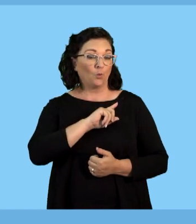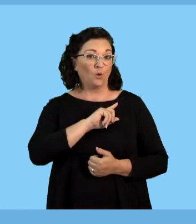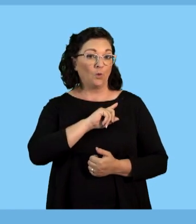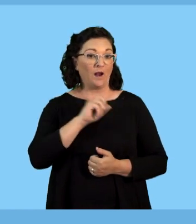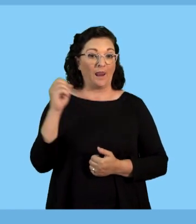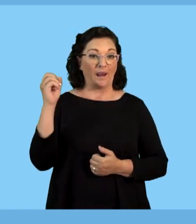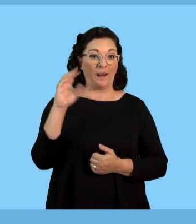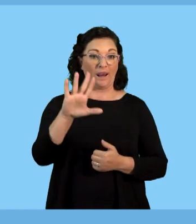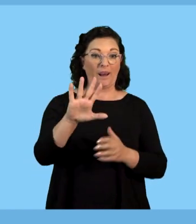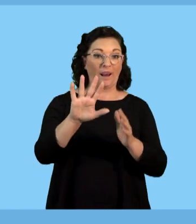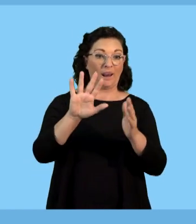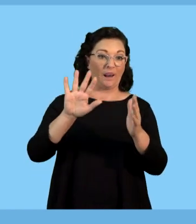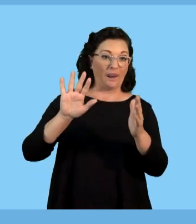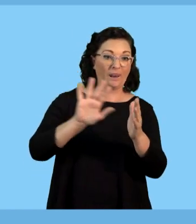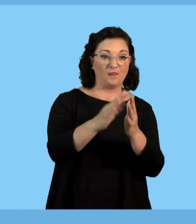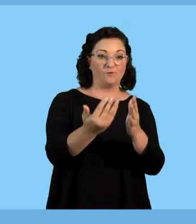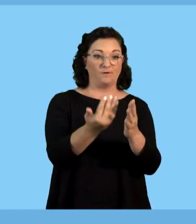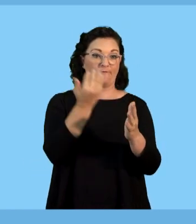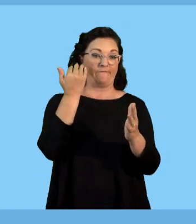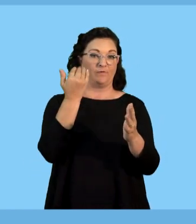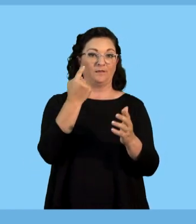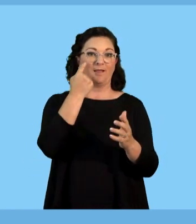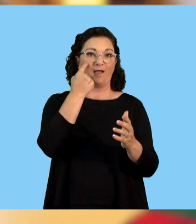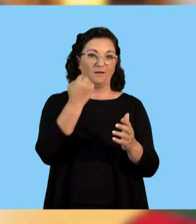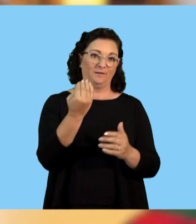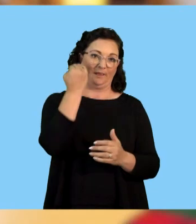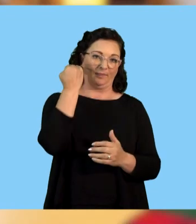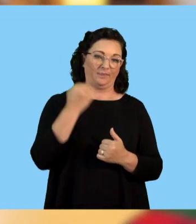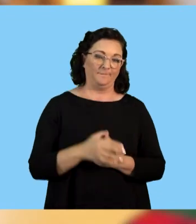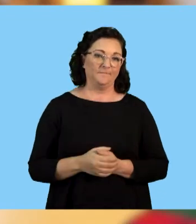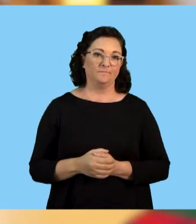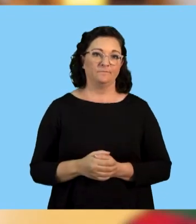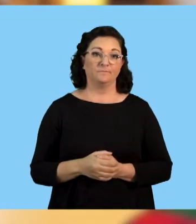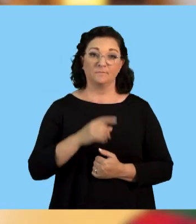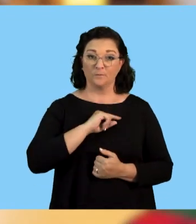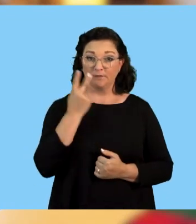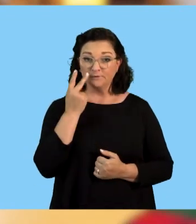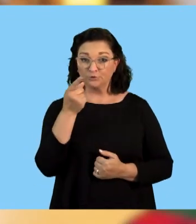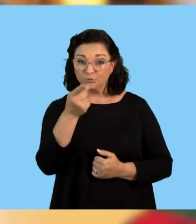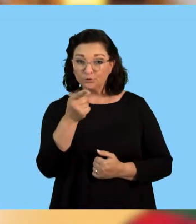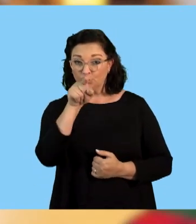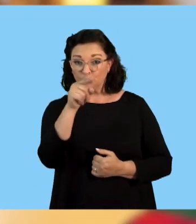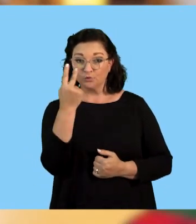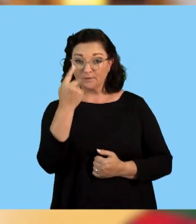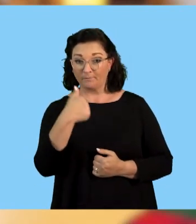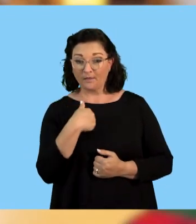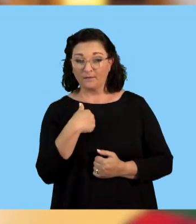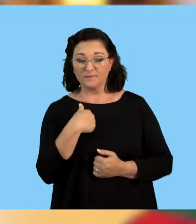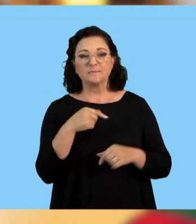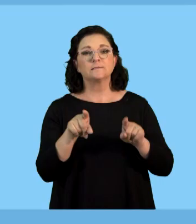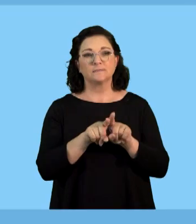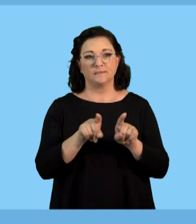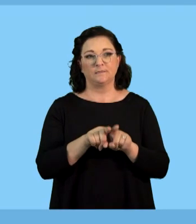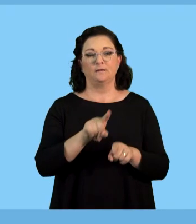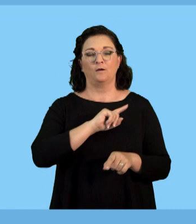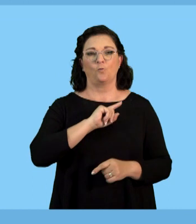light reflects off them and enters our eyes. So the very same reason why I am able to see you or why you're able to see me,